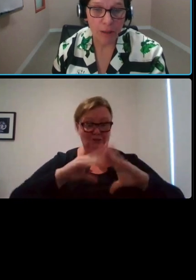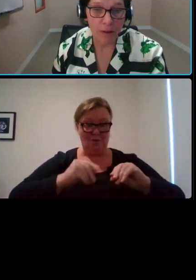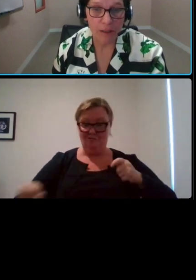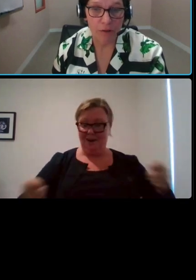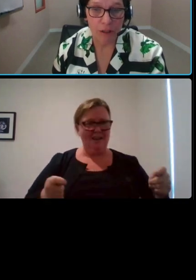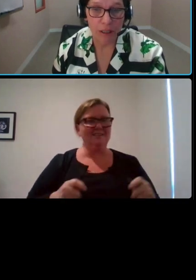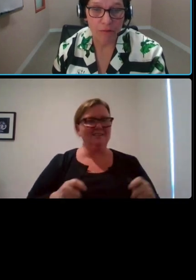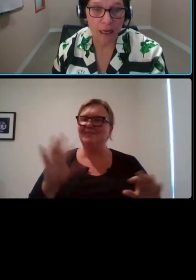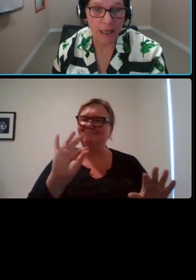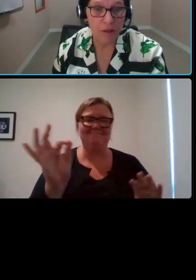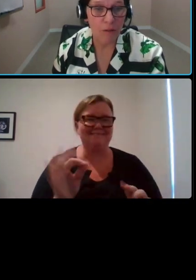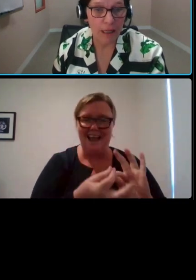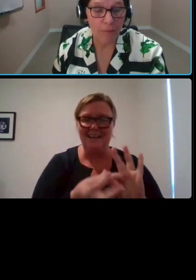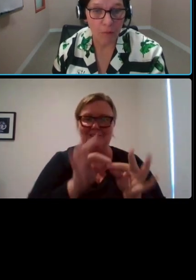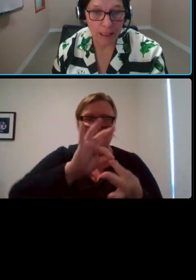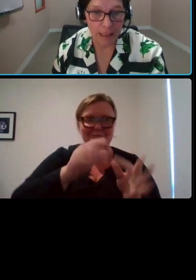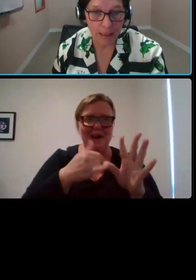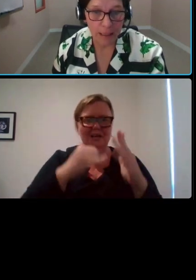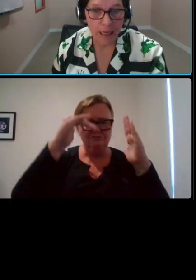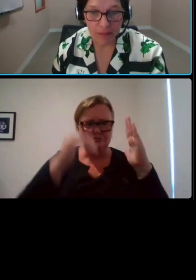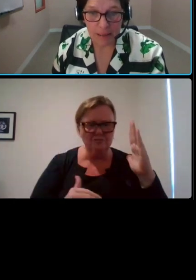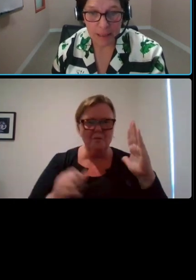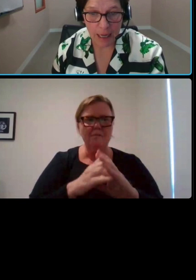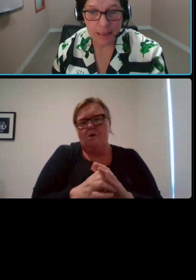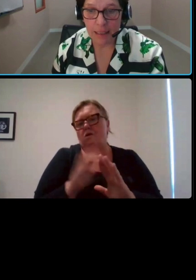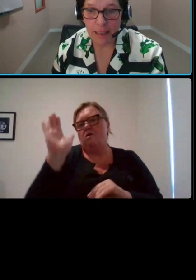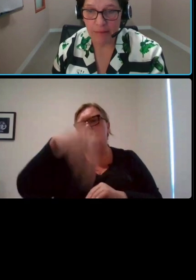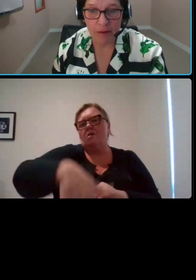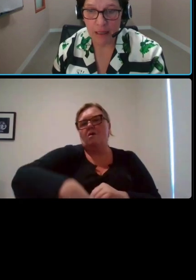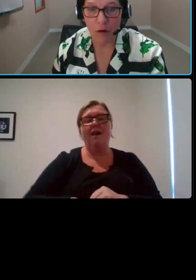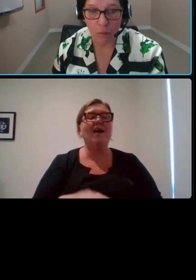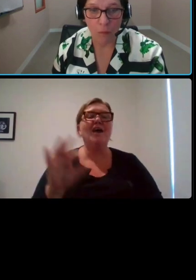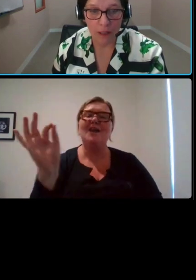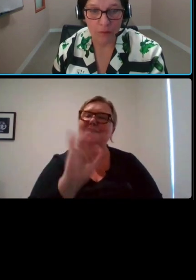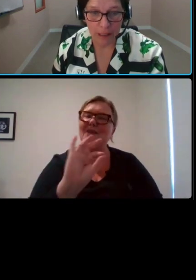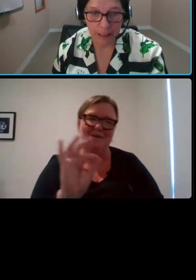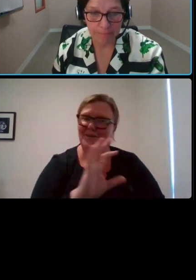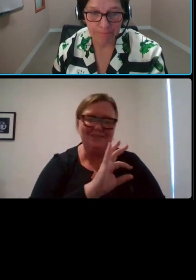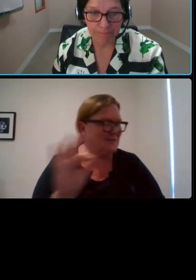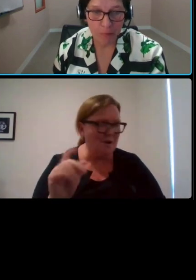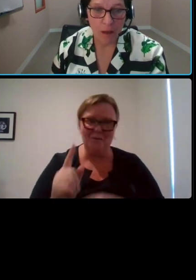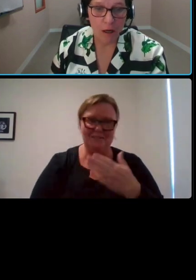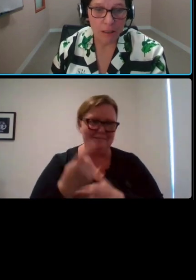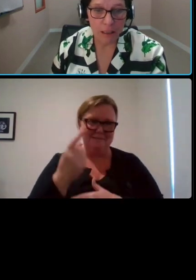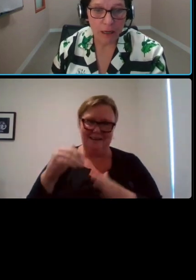Deregulation can be interpreted as reducing regulation or making it more lenient. If that's the case, it's definitely not what we do